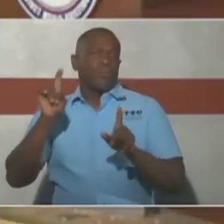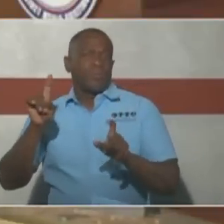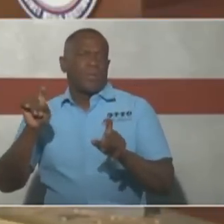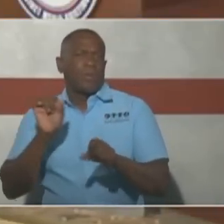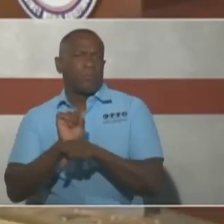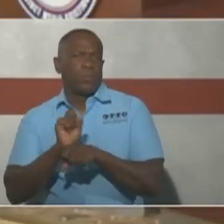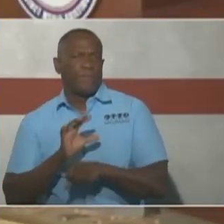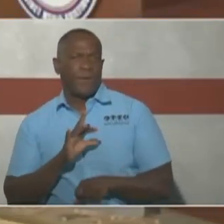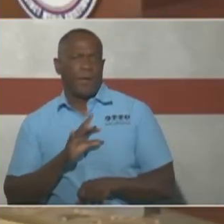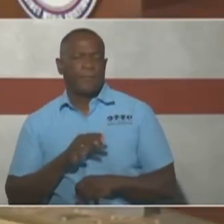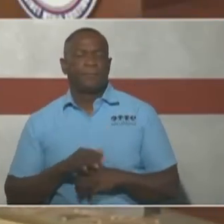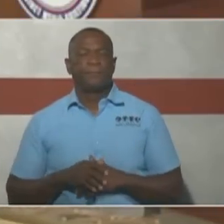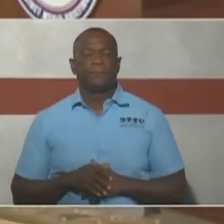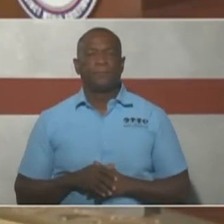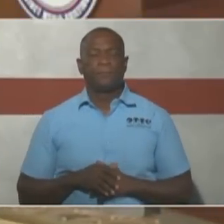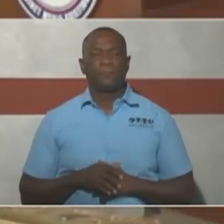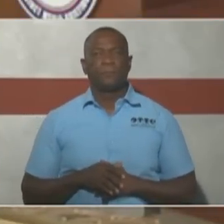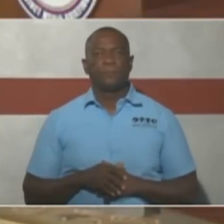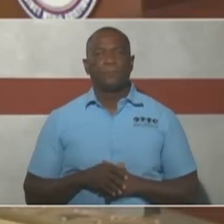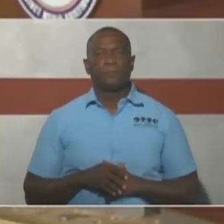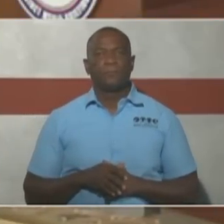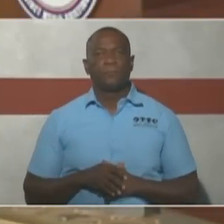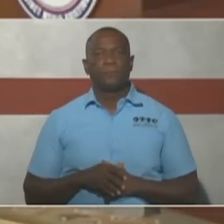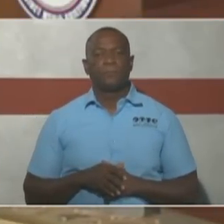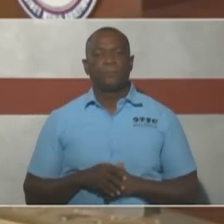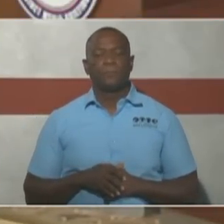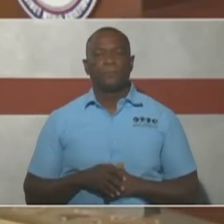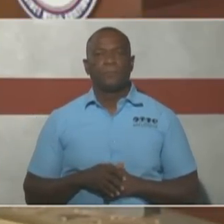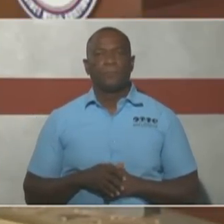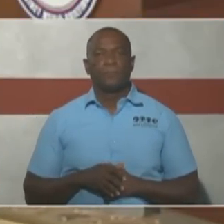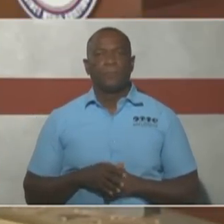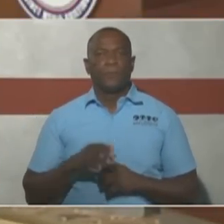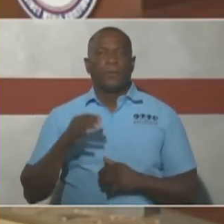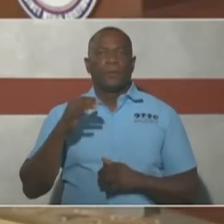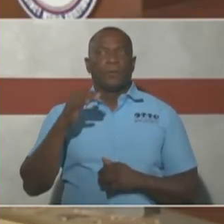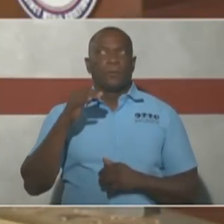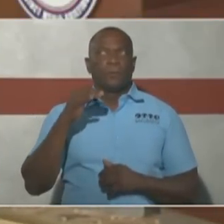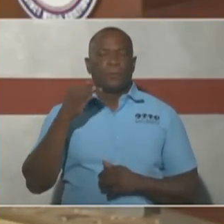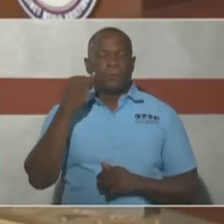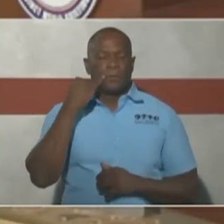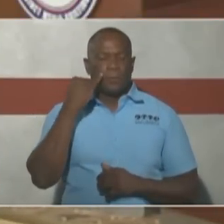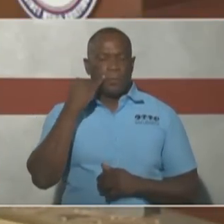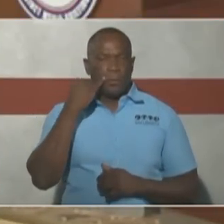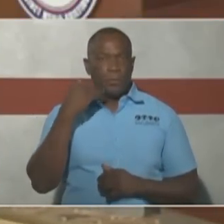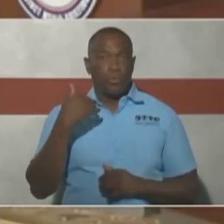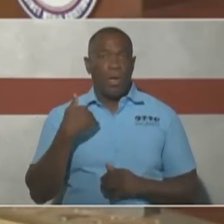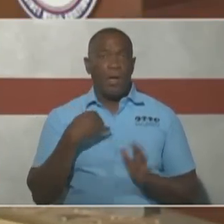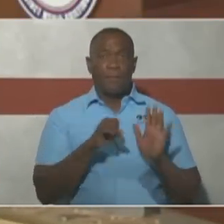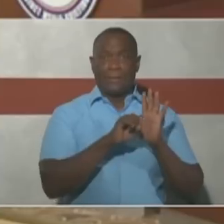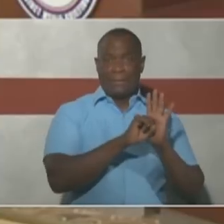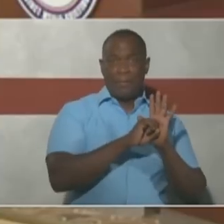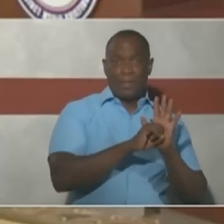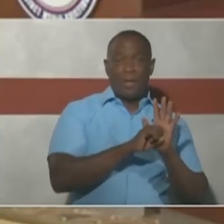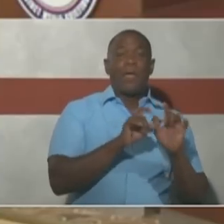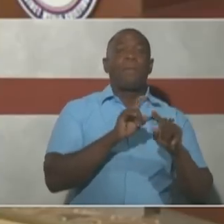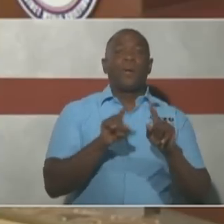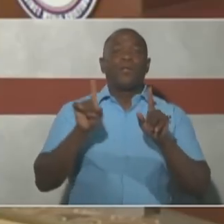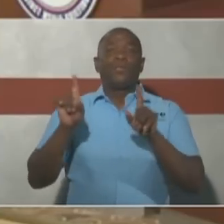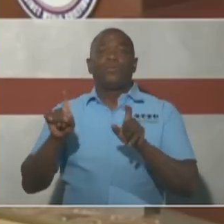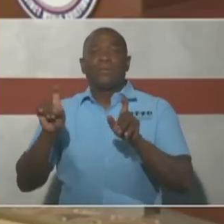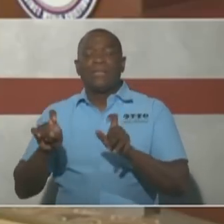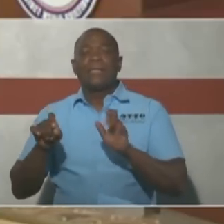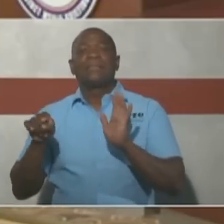False negatives tend to be a little greater of a problem. So, for example, you have no symptoms, you were exposed. The home tests are not as good as picking